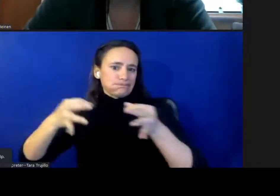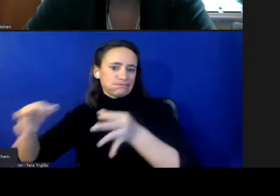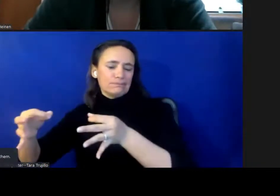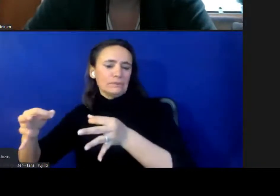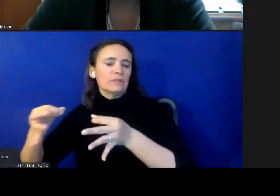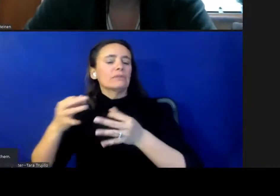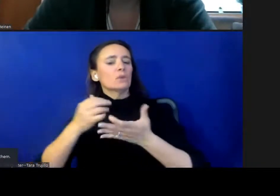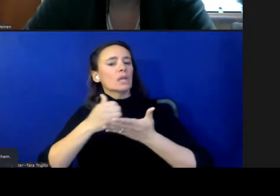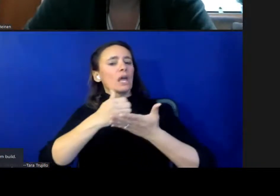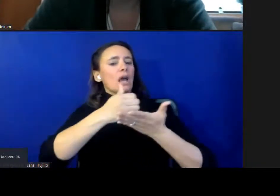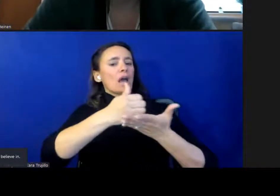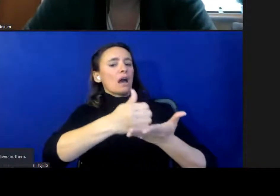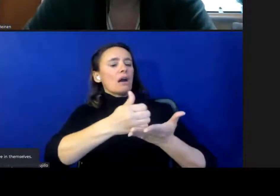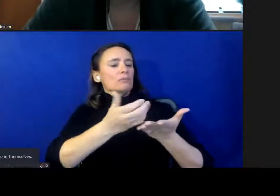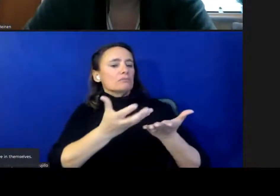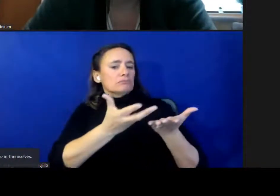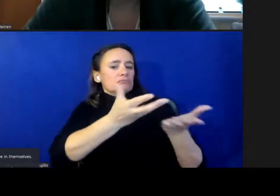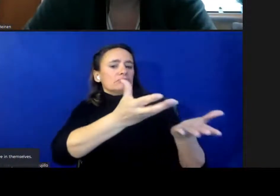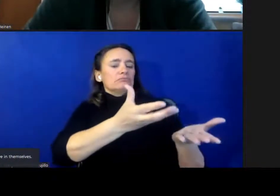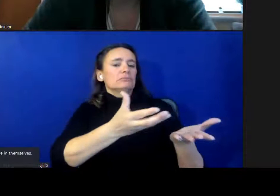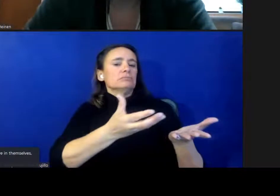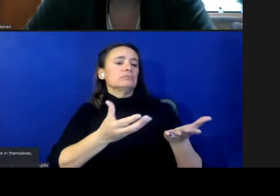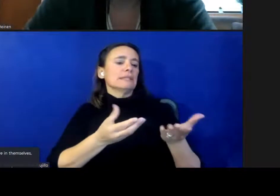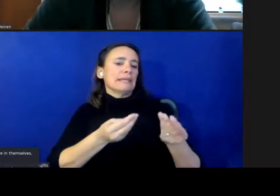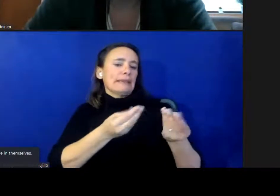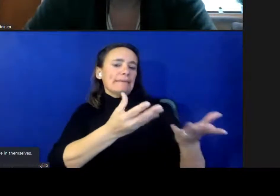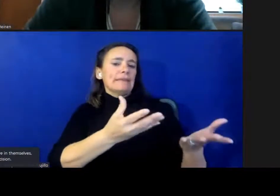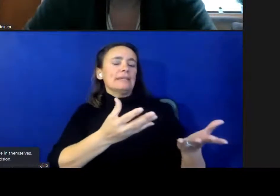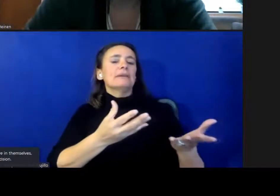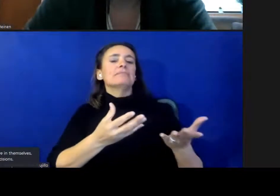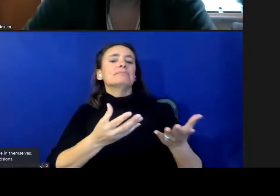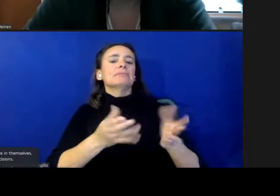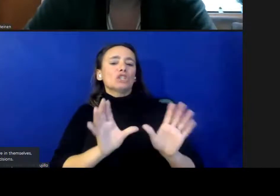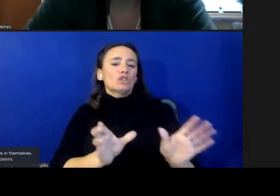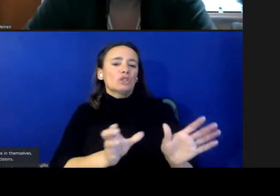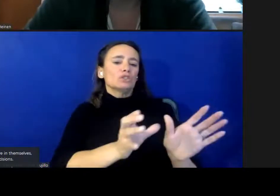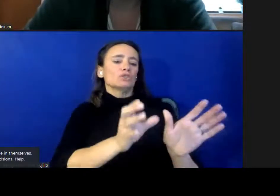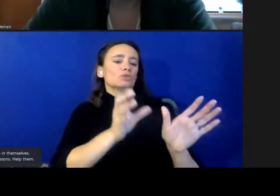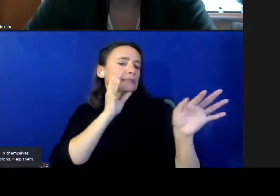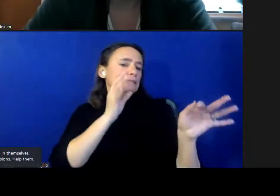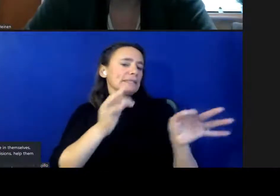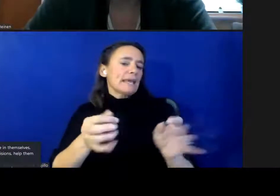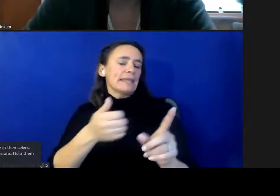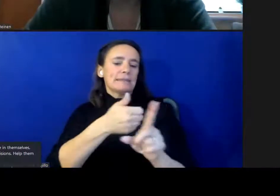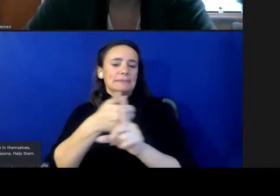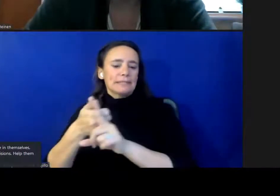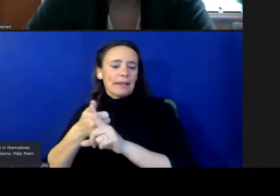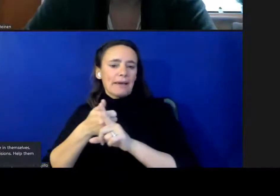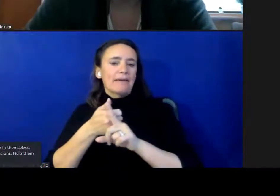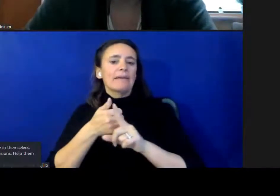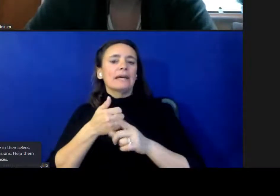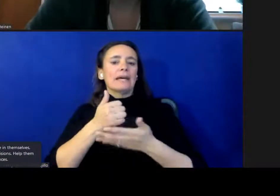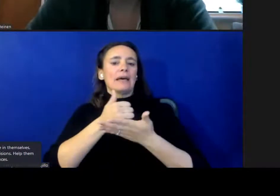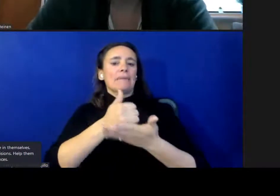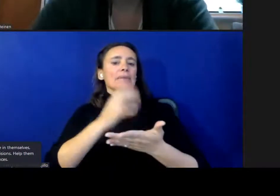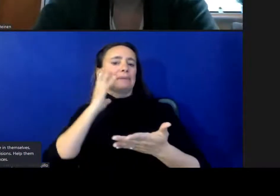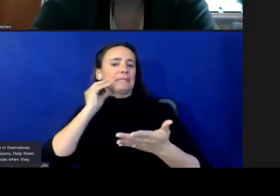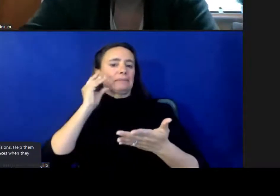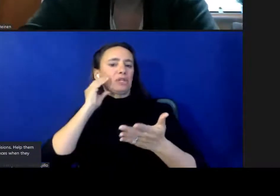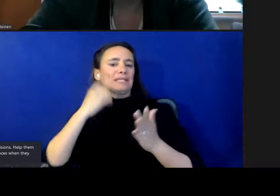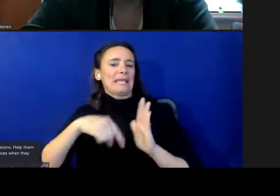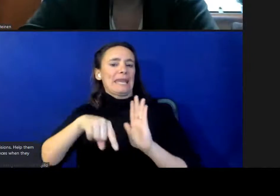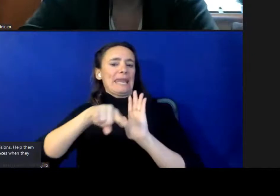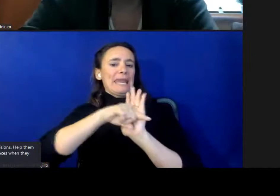them believe in themselves, help them make their own decisions, help them experience negative consequences when they make a